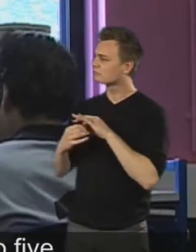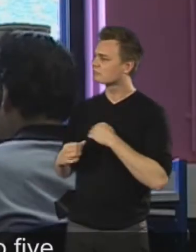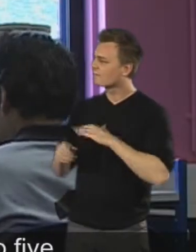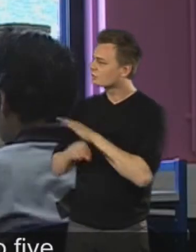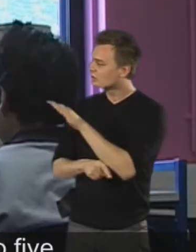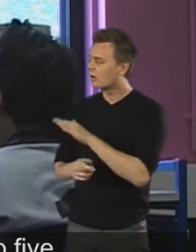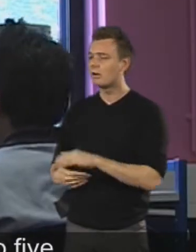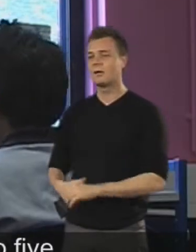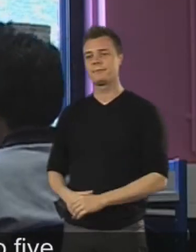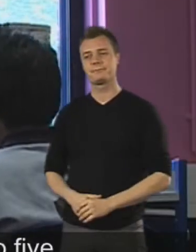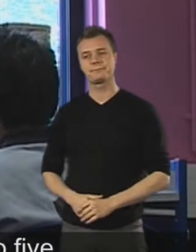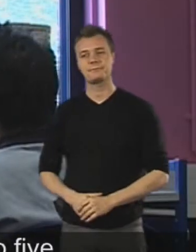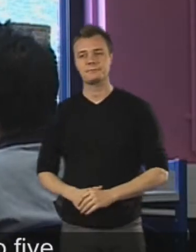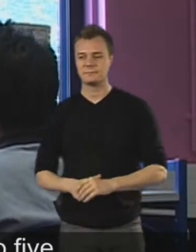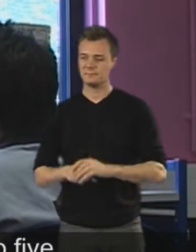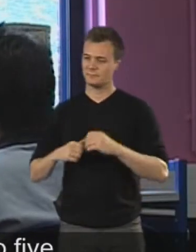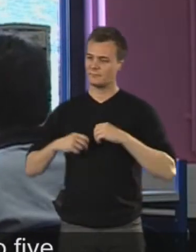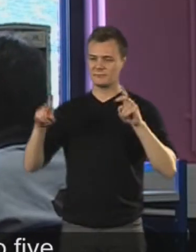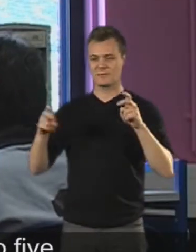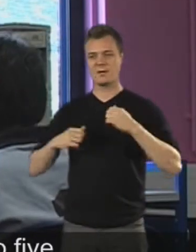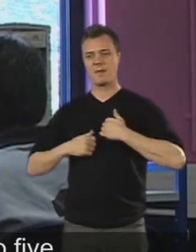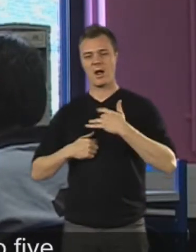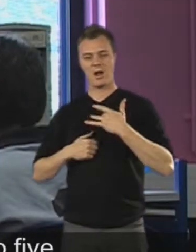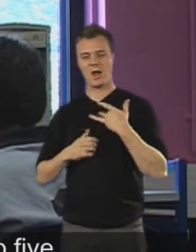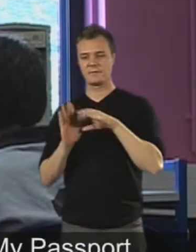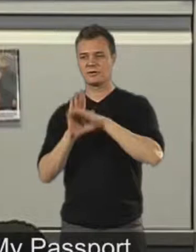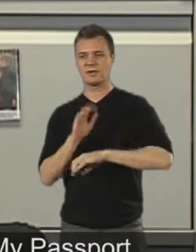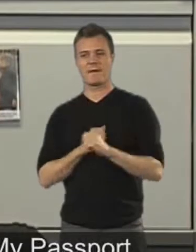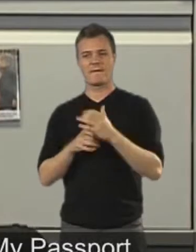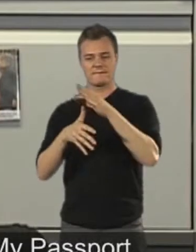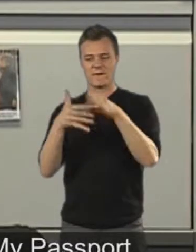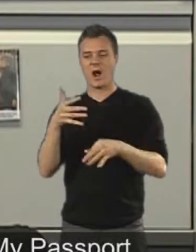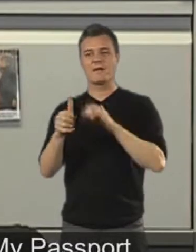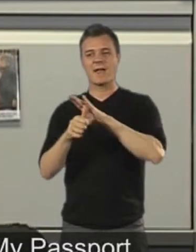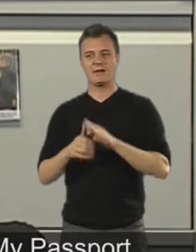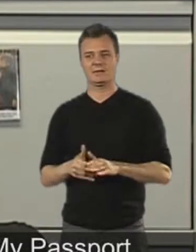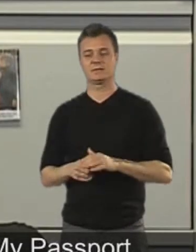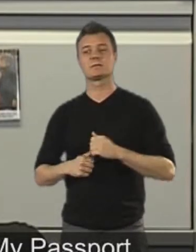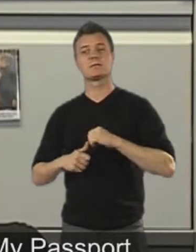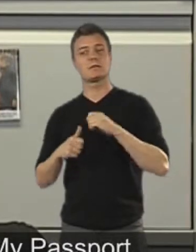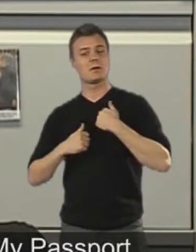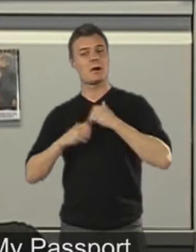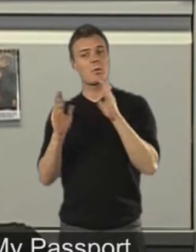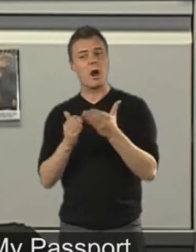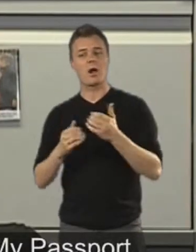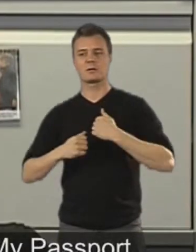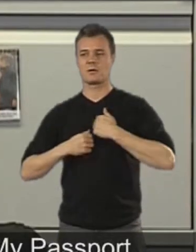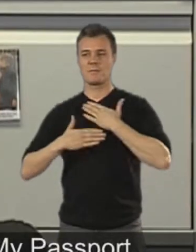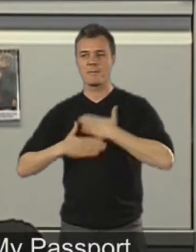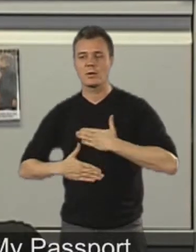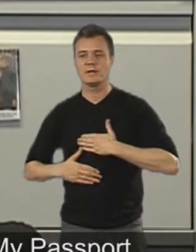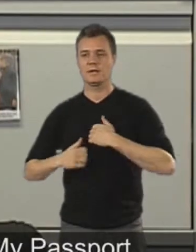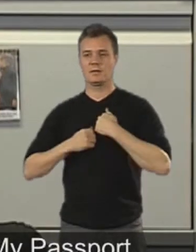The My Life curriculum is split into 5 elements. So we have my world, my body, my